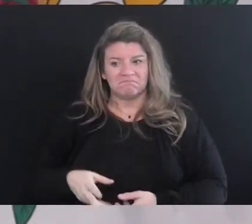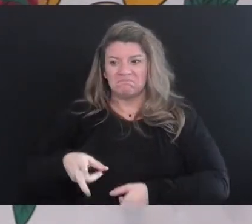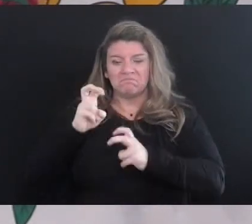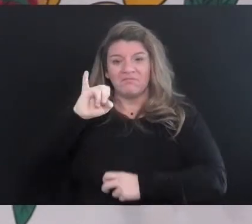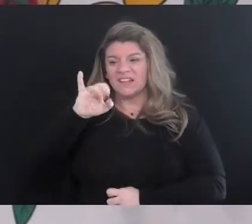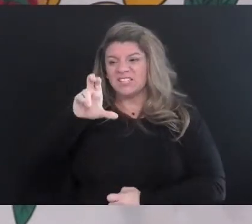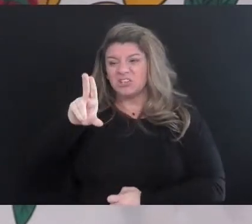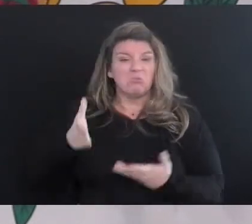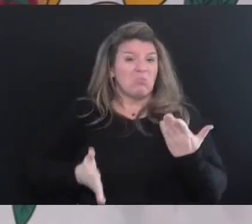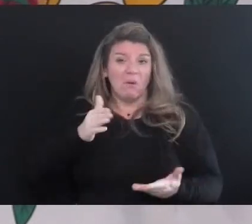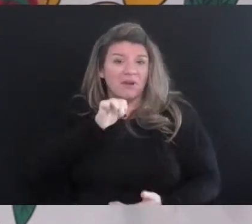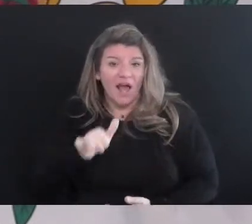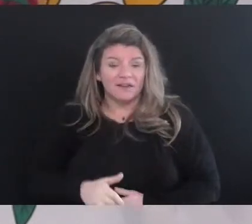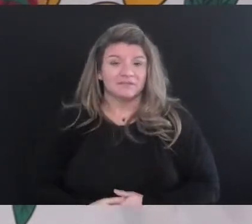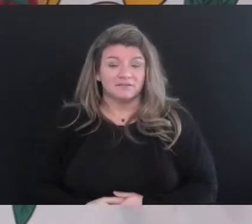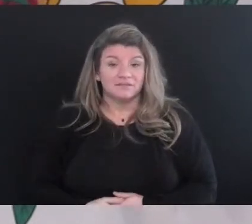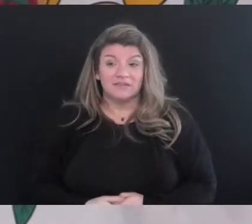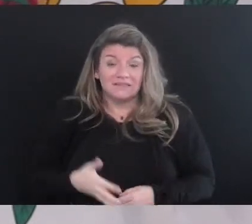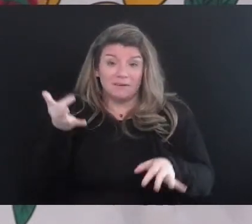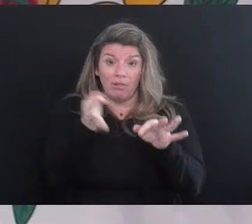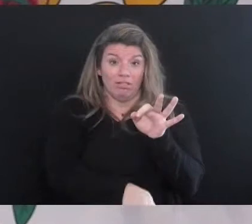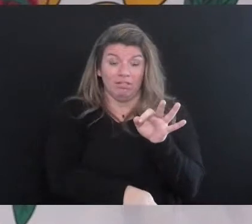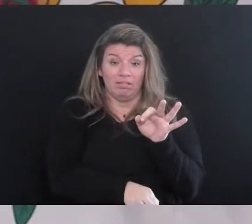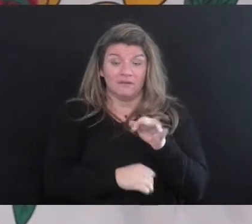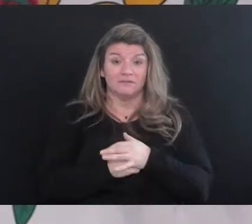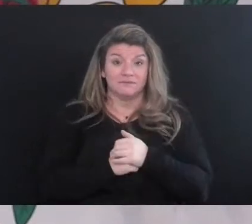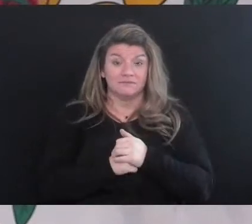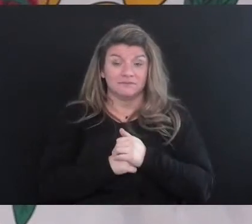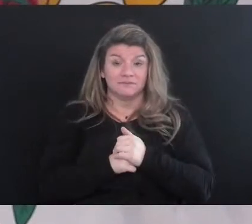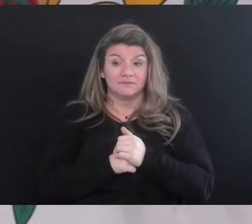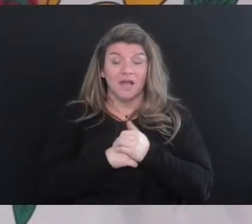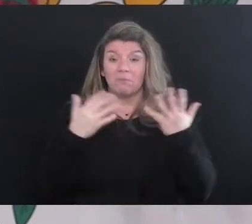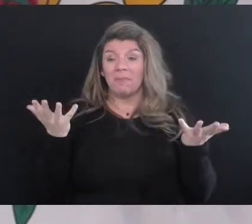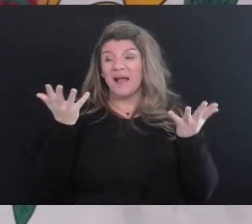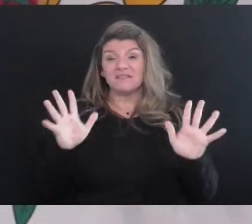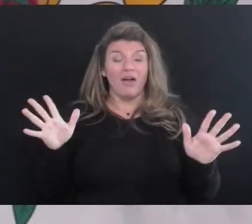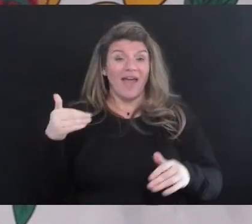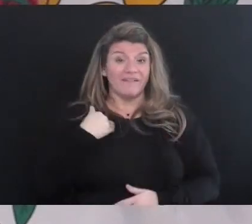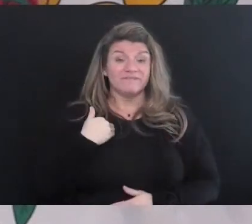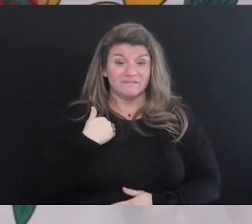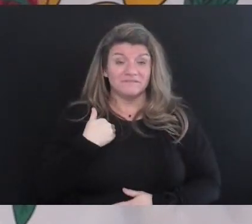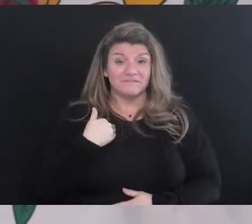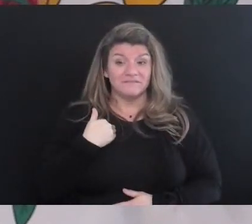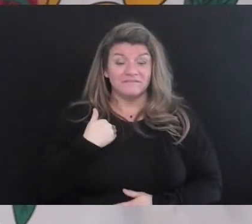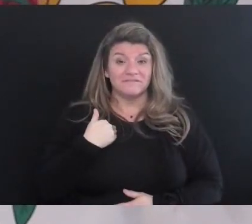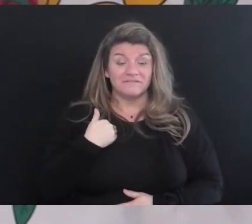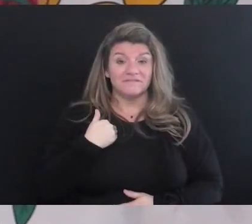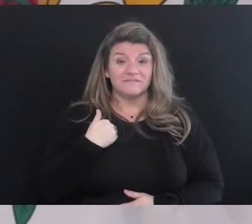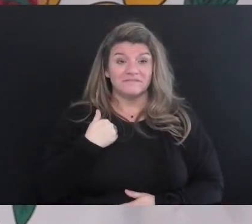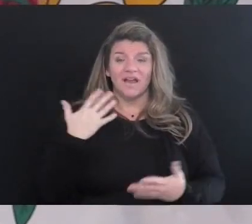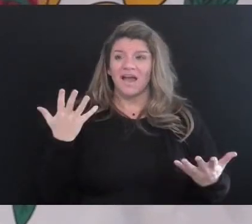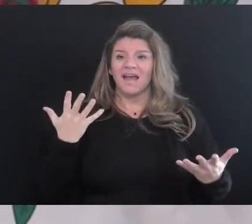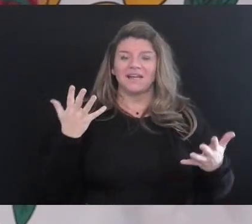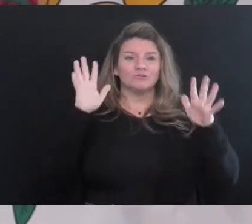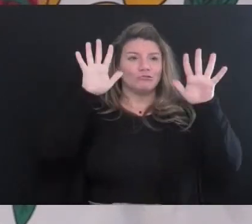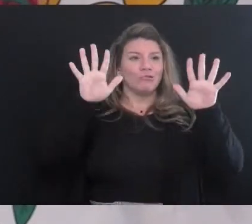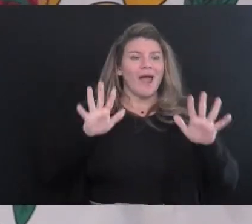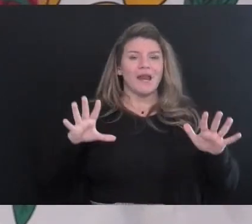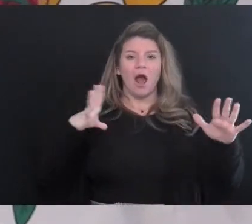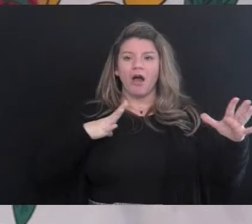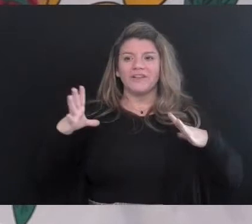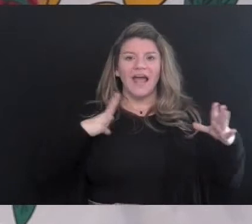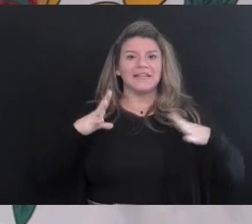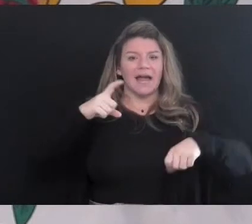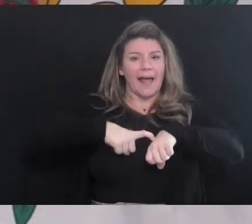unit. Just as simple as that. Nevertheless, that's all I got. You know, it's a great